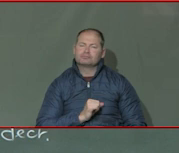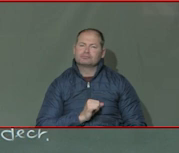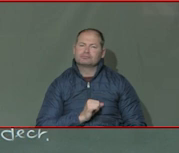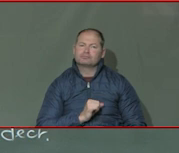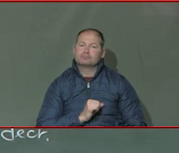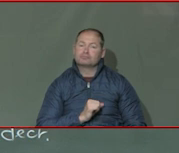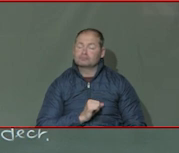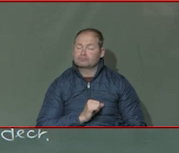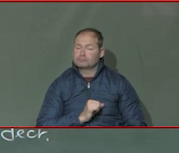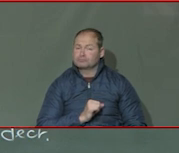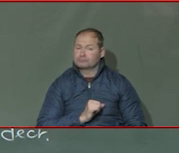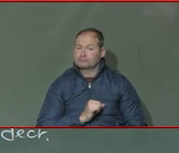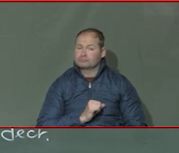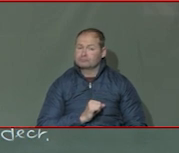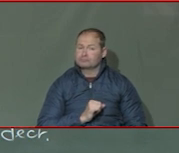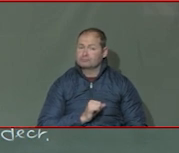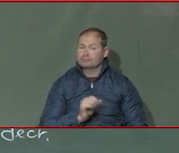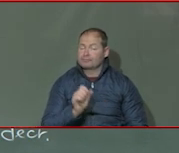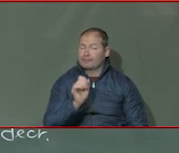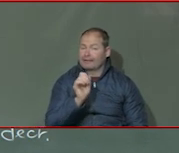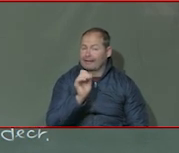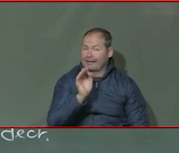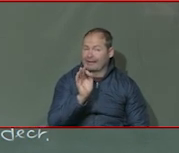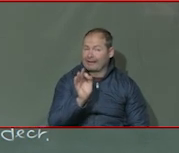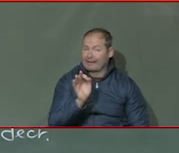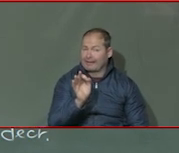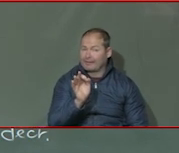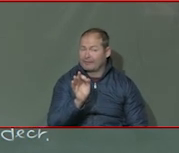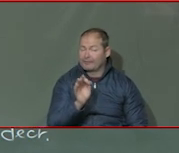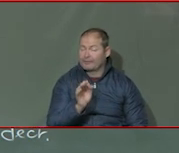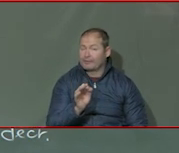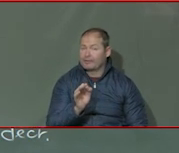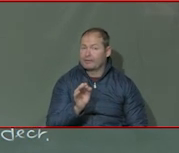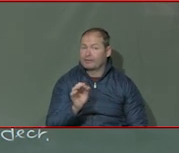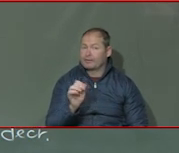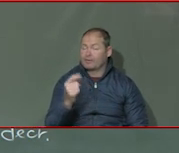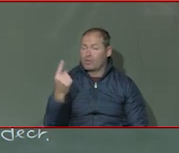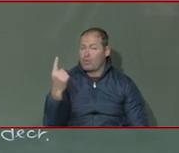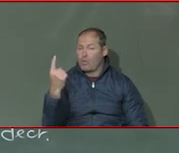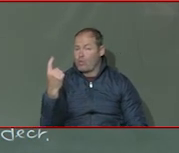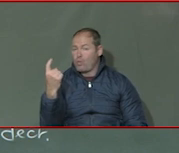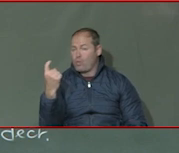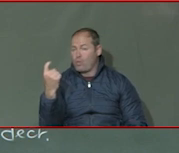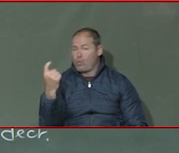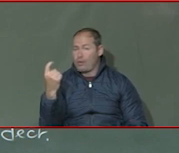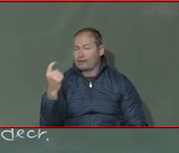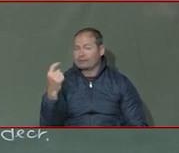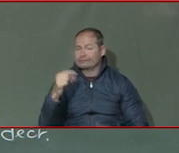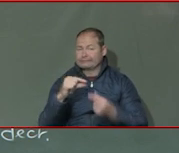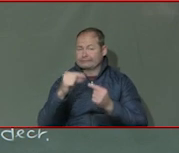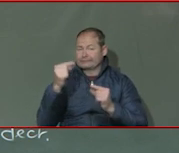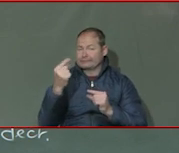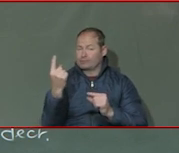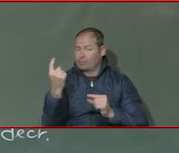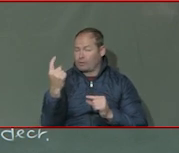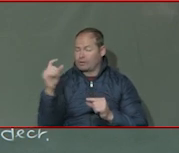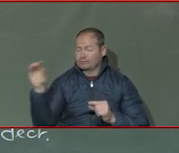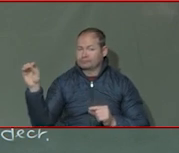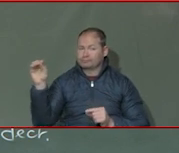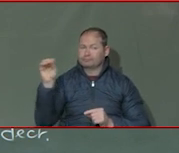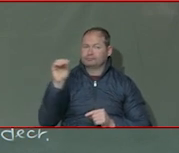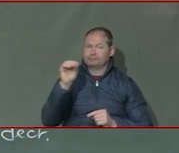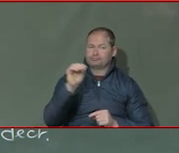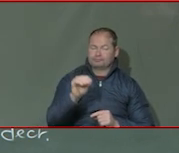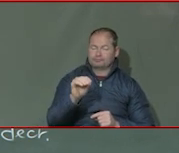It simply means if you inherit one allele, which is now a variety of a gene, let's say the pea plant inherits